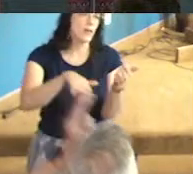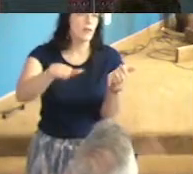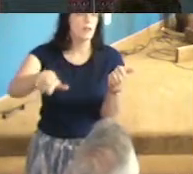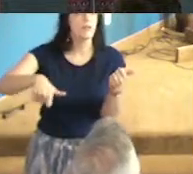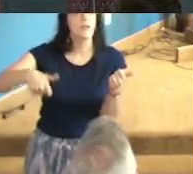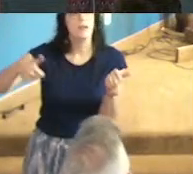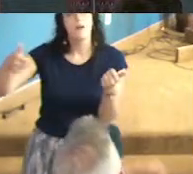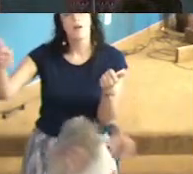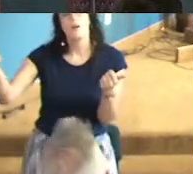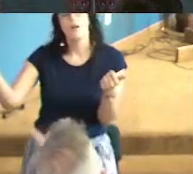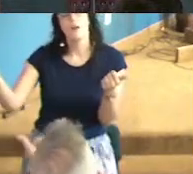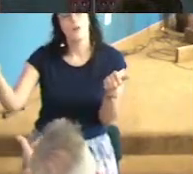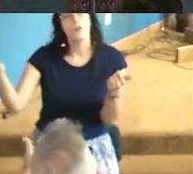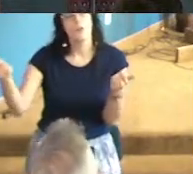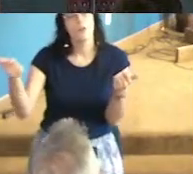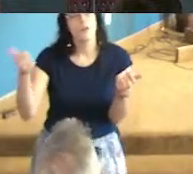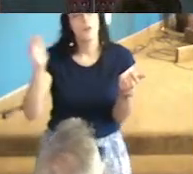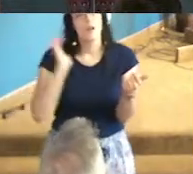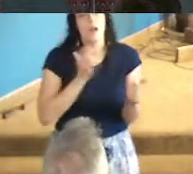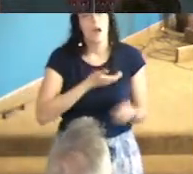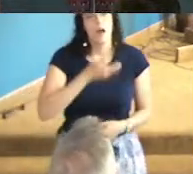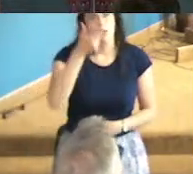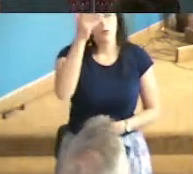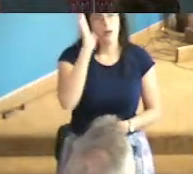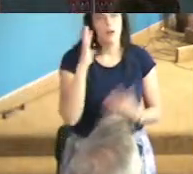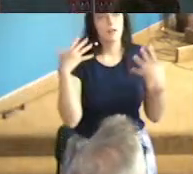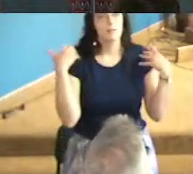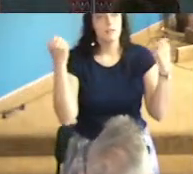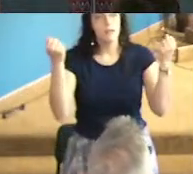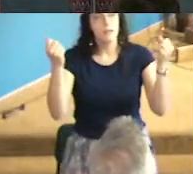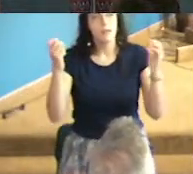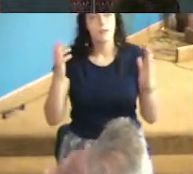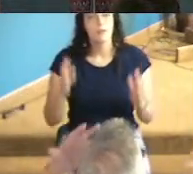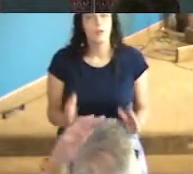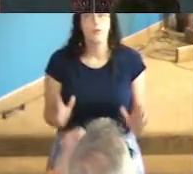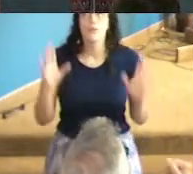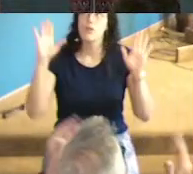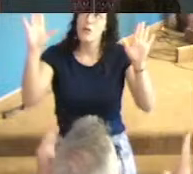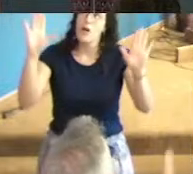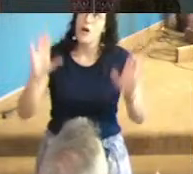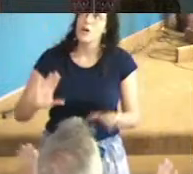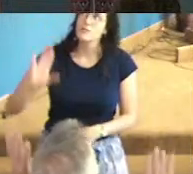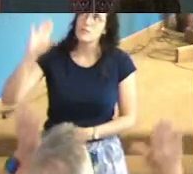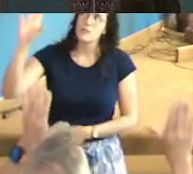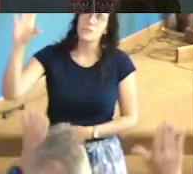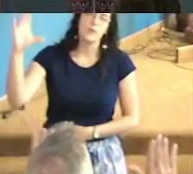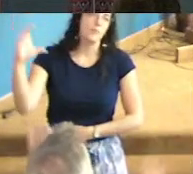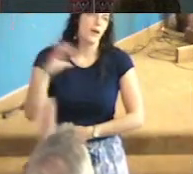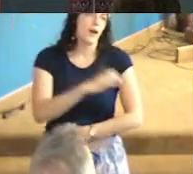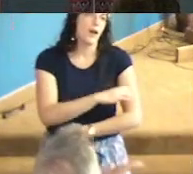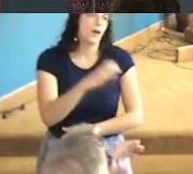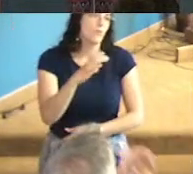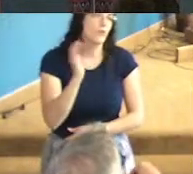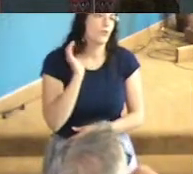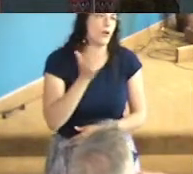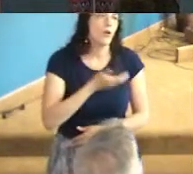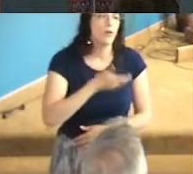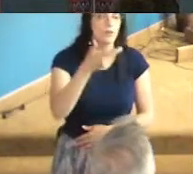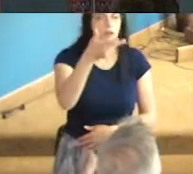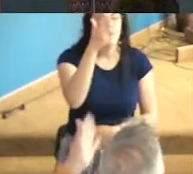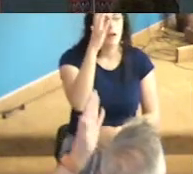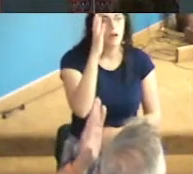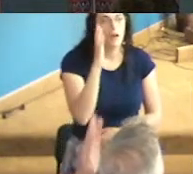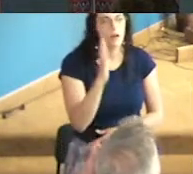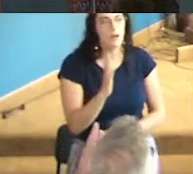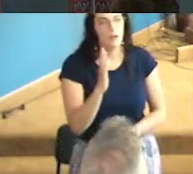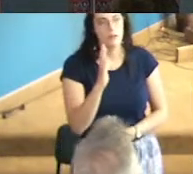than any other. Our God is healer, awesome in power,